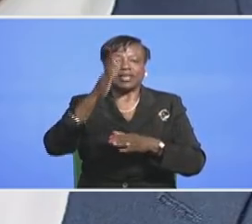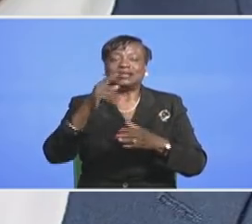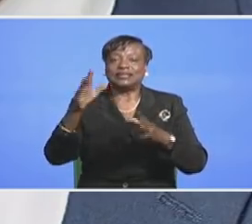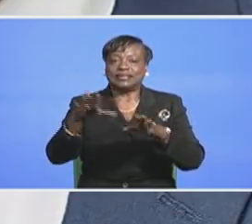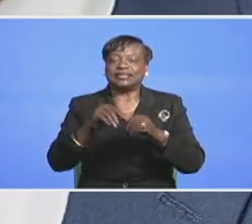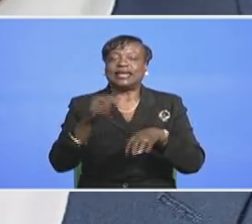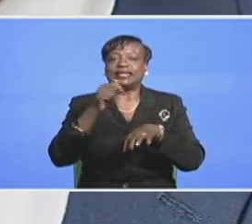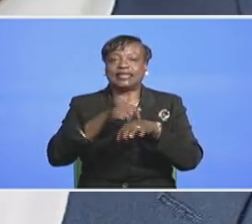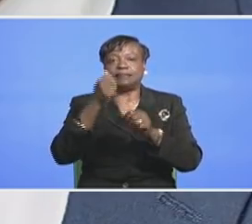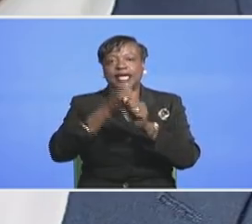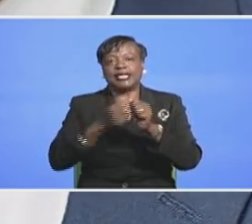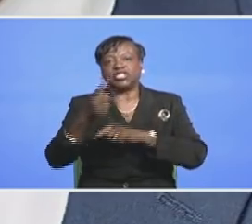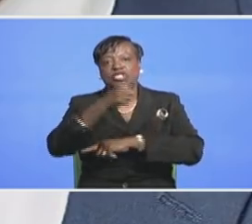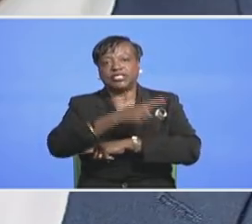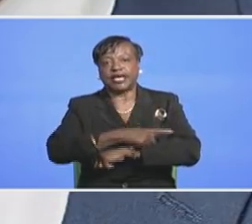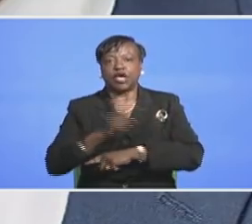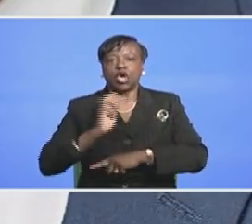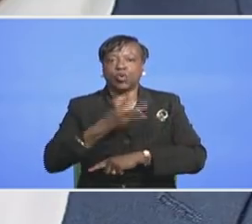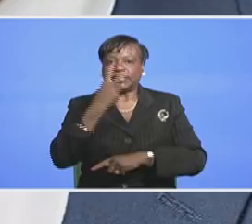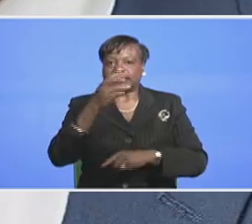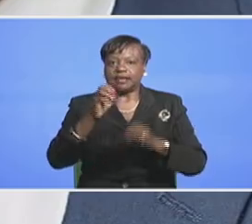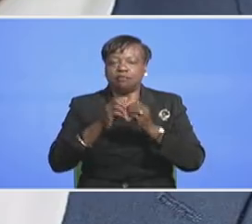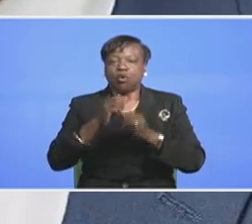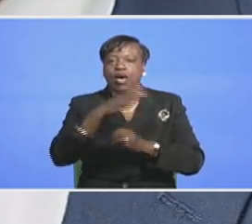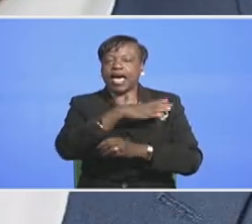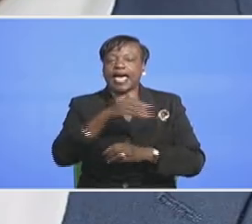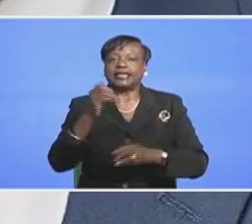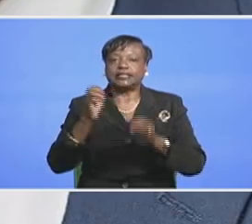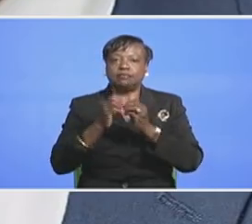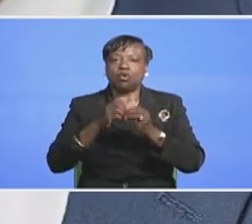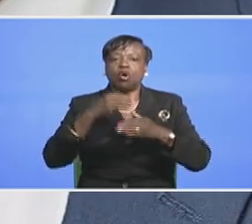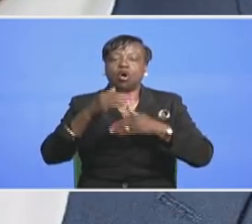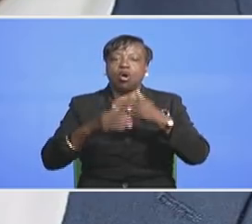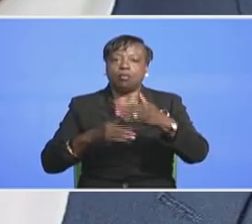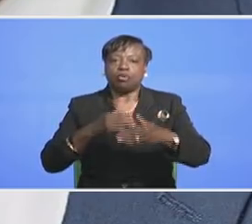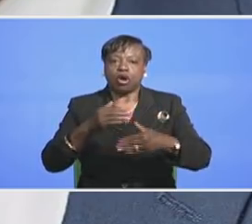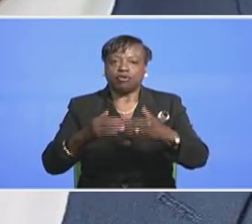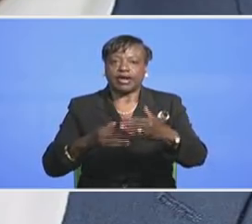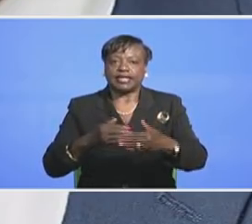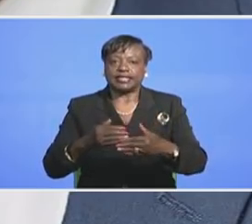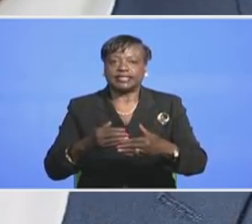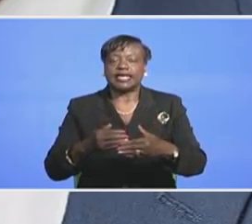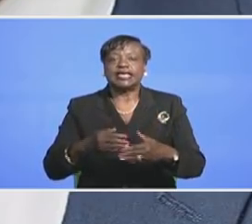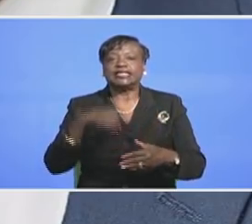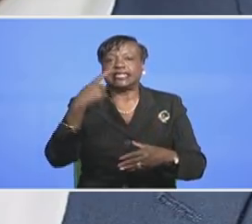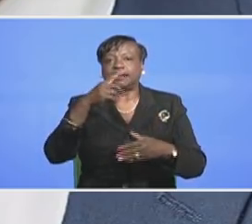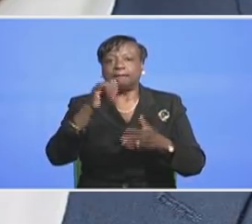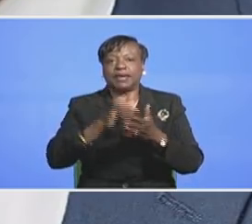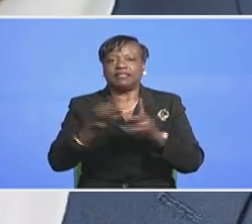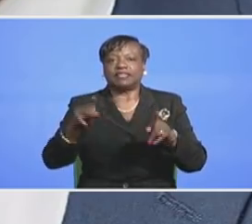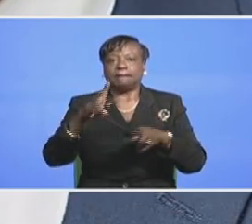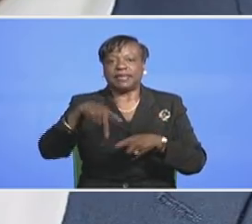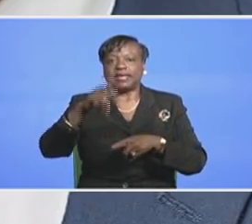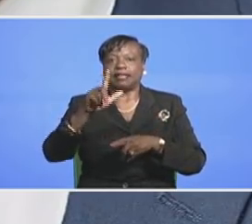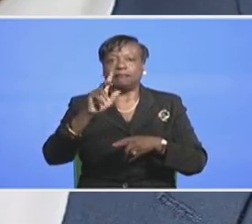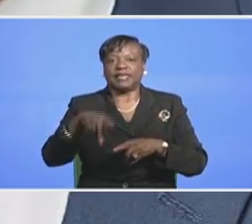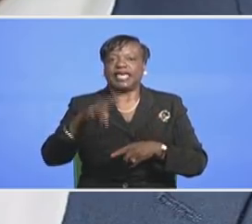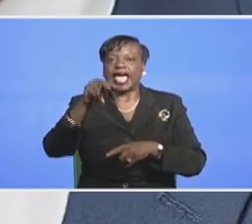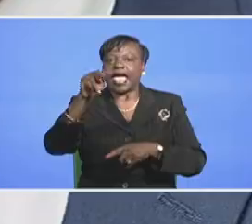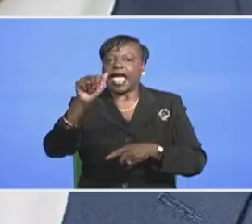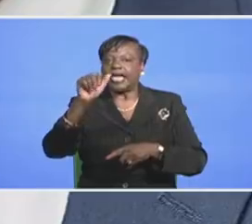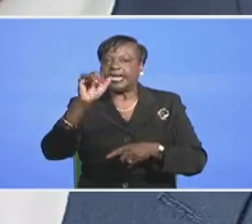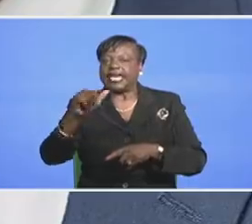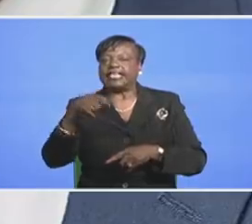positive progress. He says that progress must continue regardless of efforts to talk down the country by the PLP naysayers. He